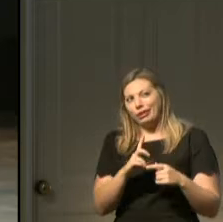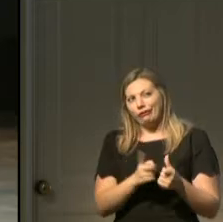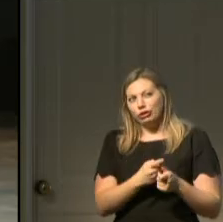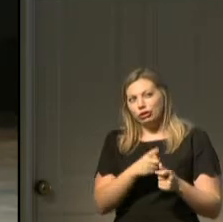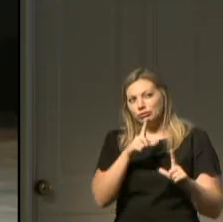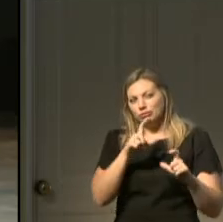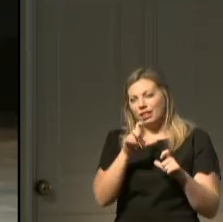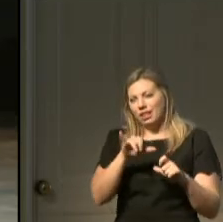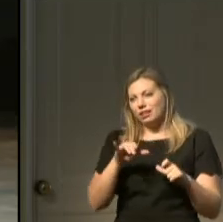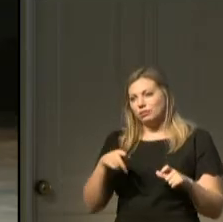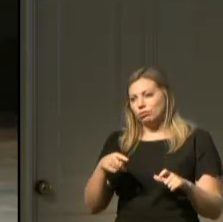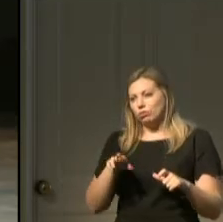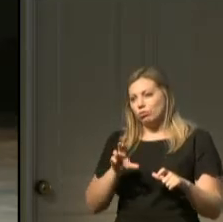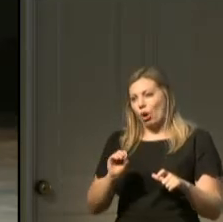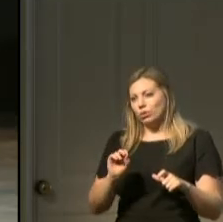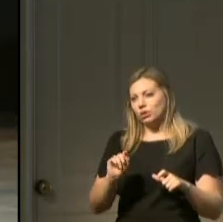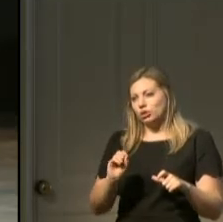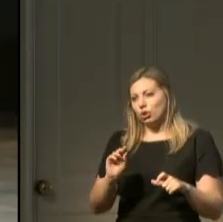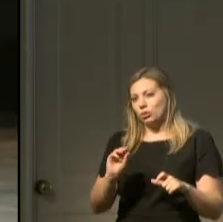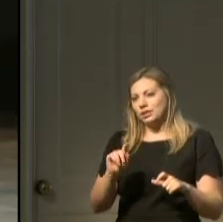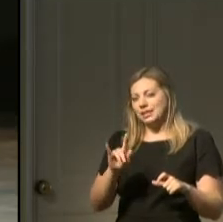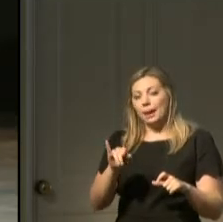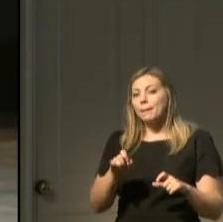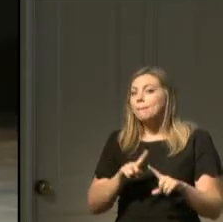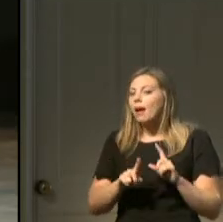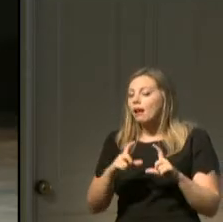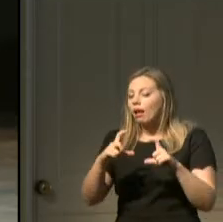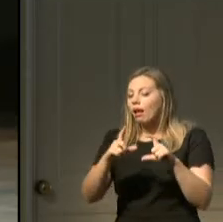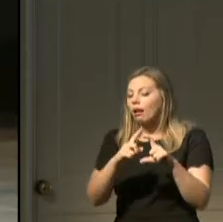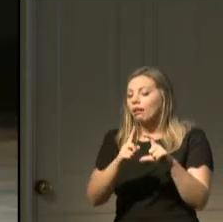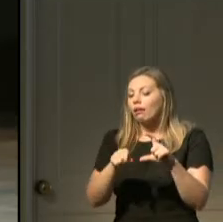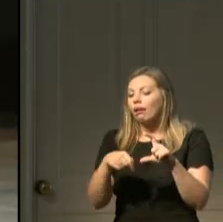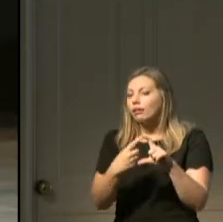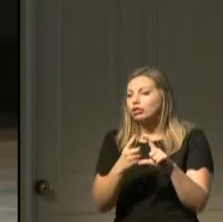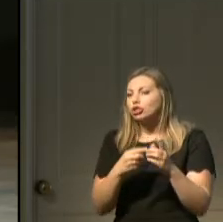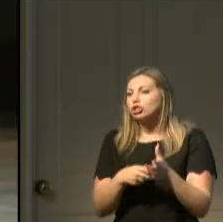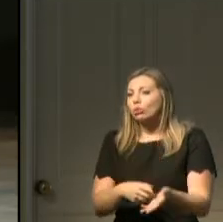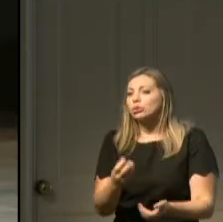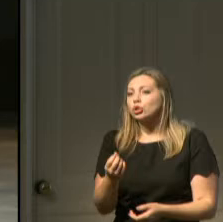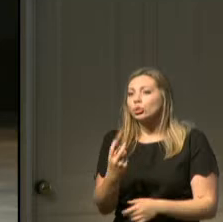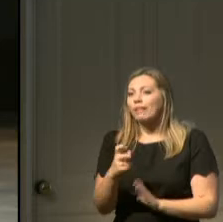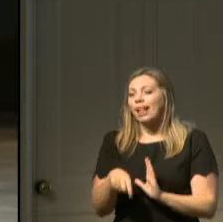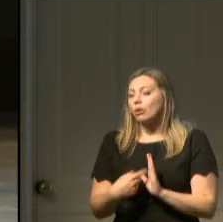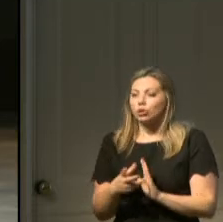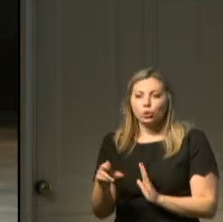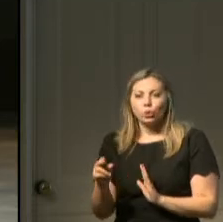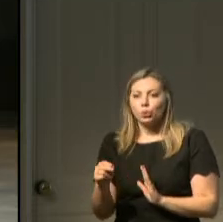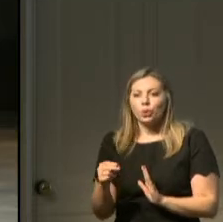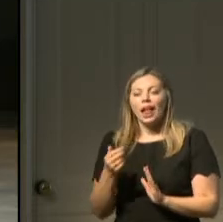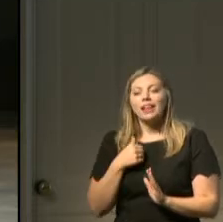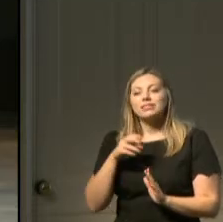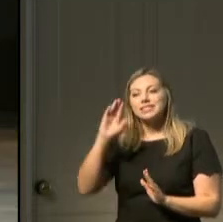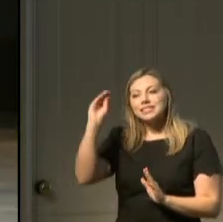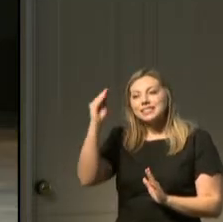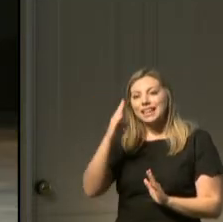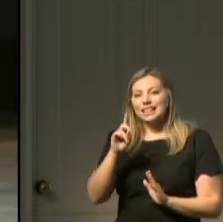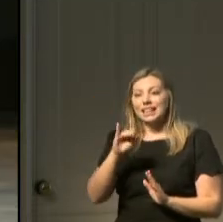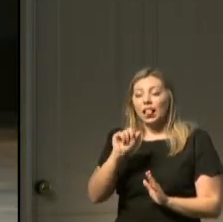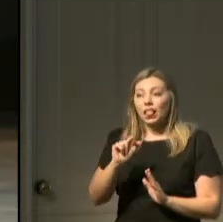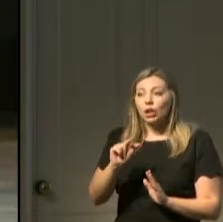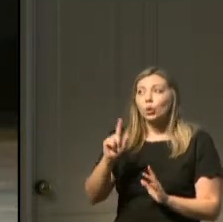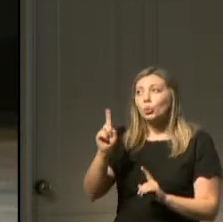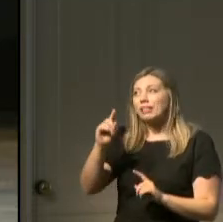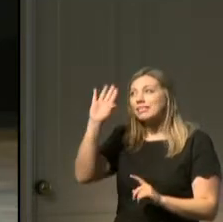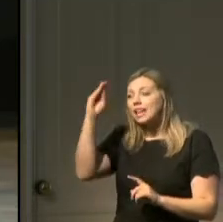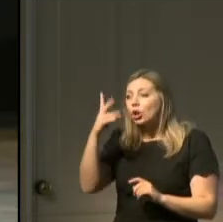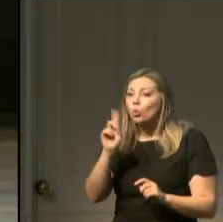but the dials of the clock don't show 12-hour time. They show, there's a sun dial. It shows where the sun is, where the moon